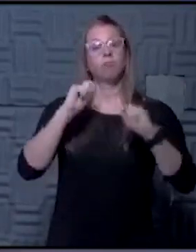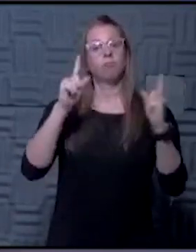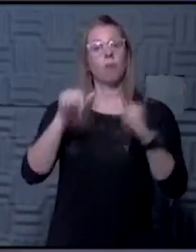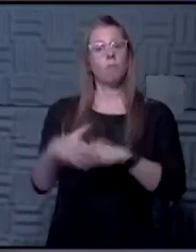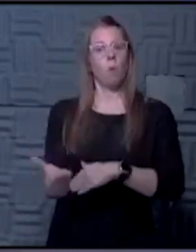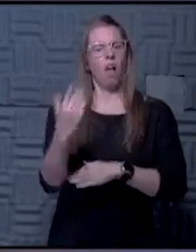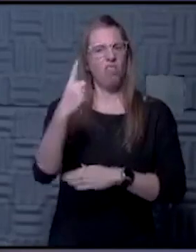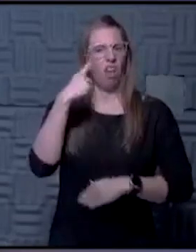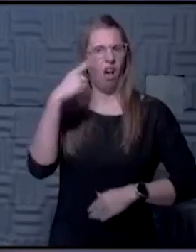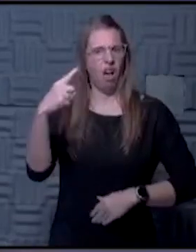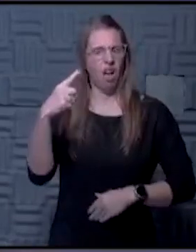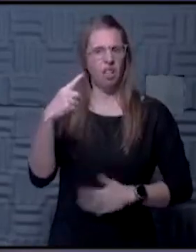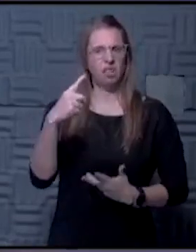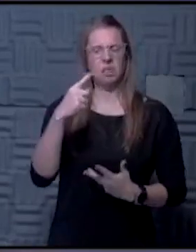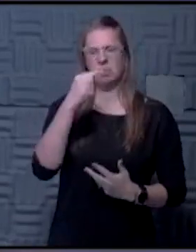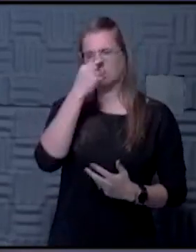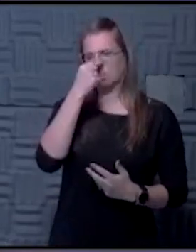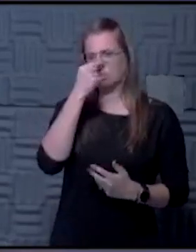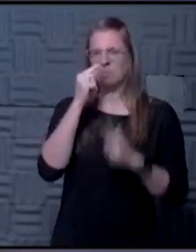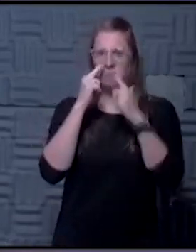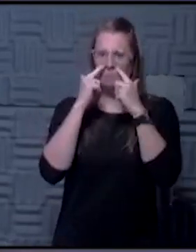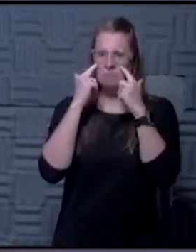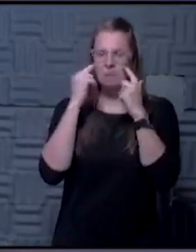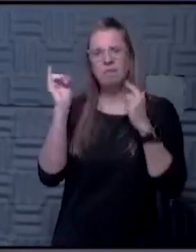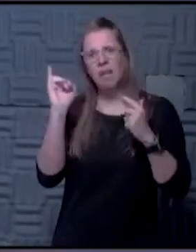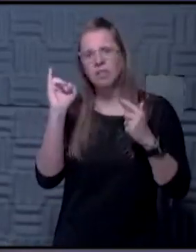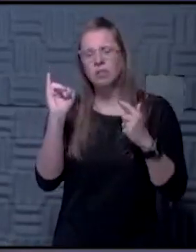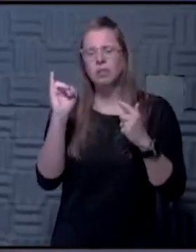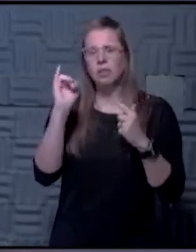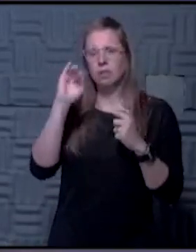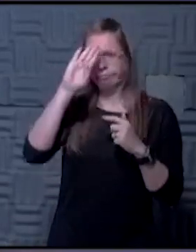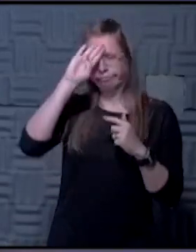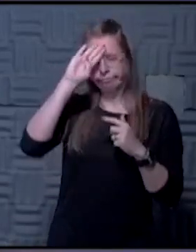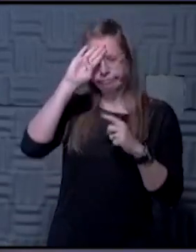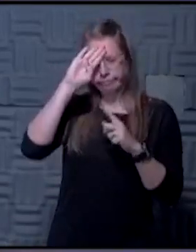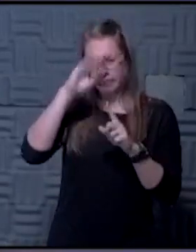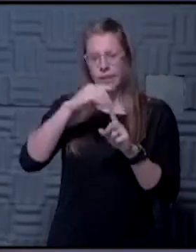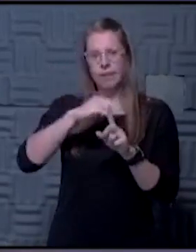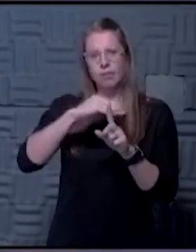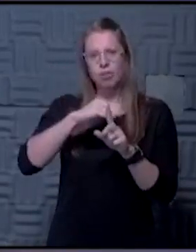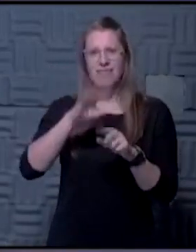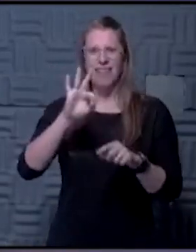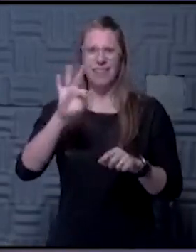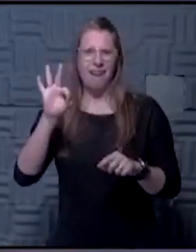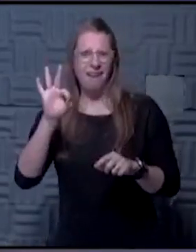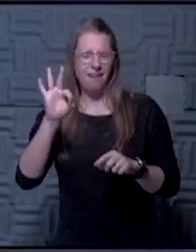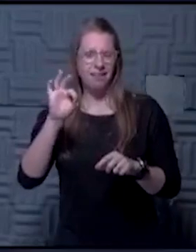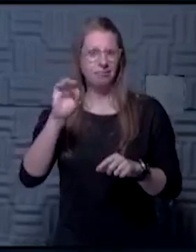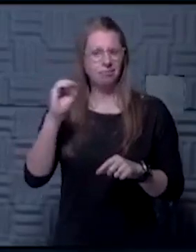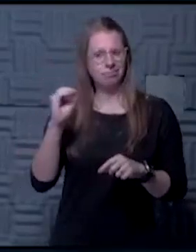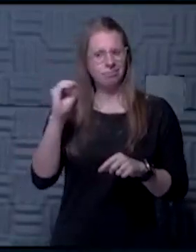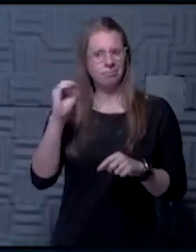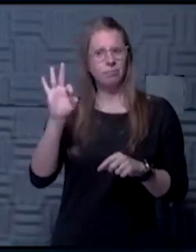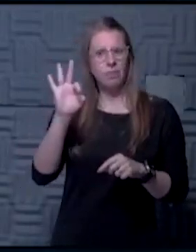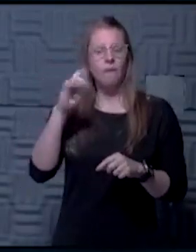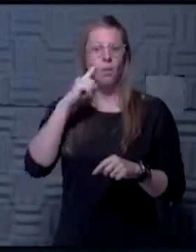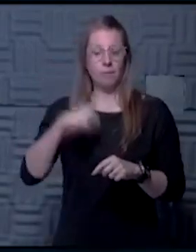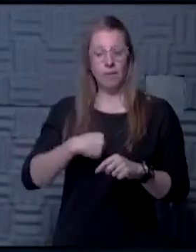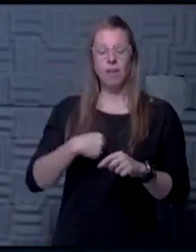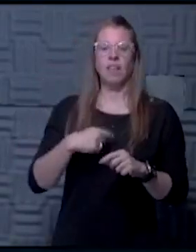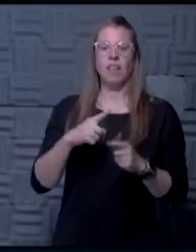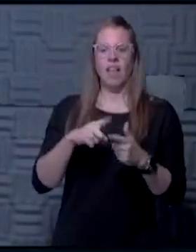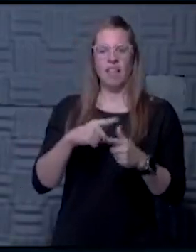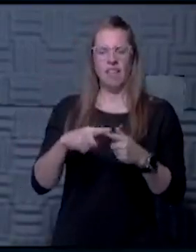morning with what I thought was just like a little bit of a sinus infection. Checked my temp. It was 99, which was a little high. And then I started